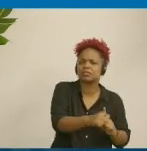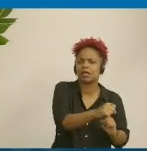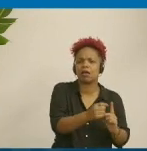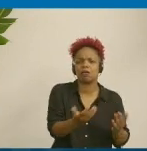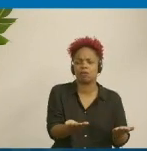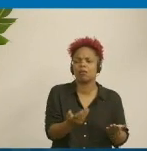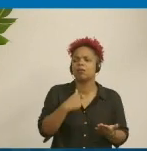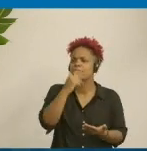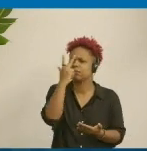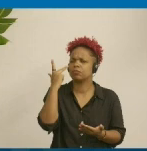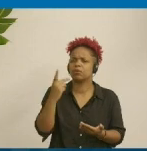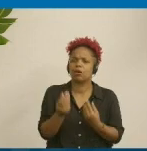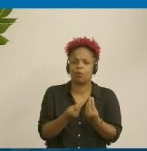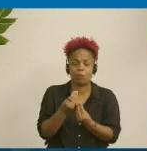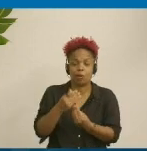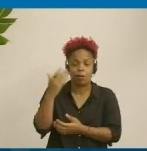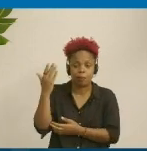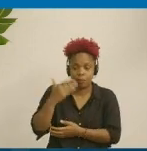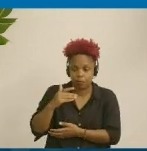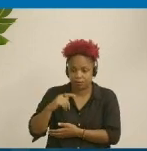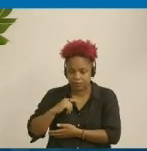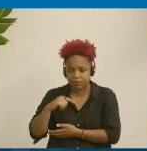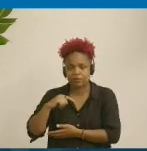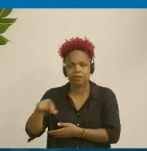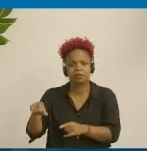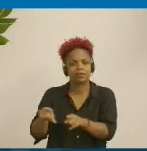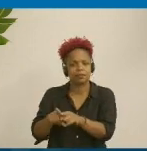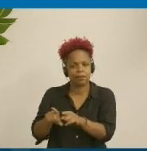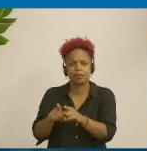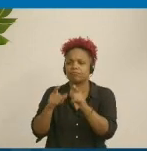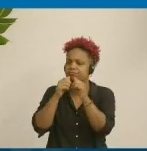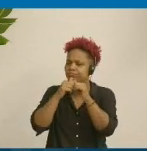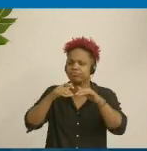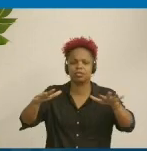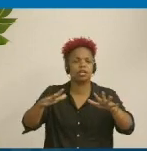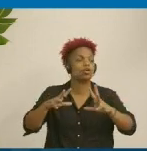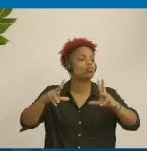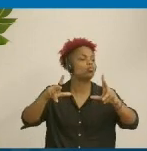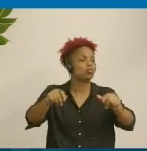hear that, I think of stories, and I think of all of us using our